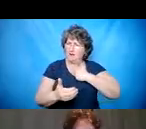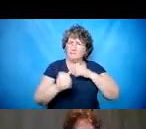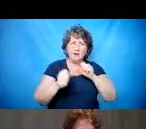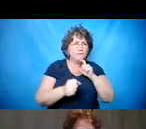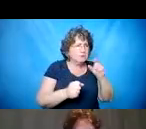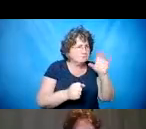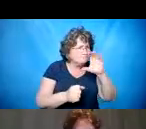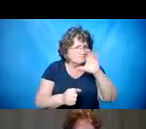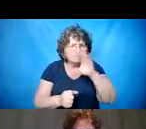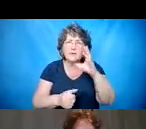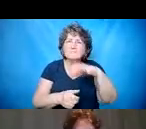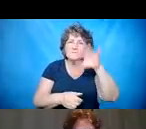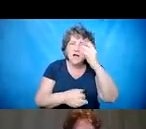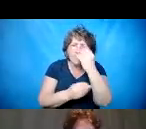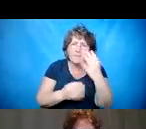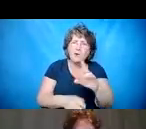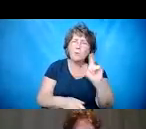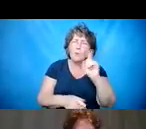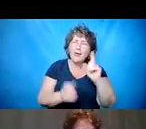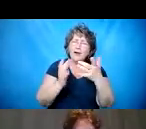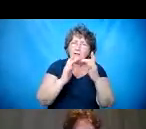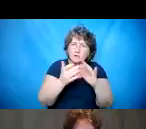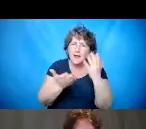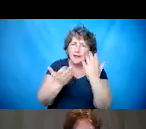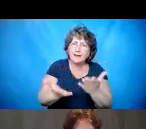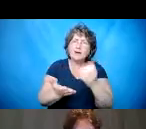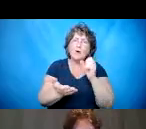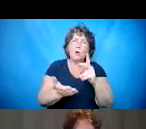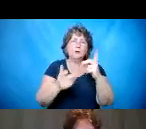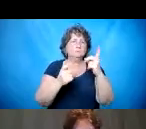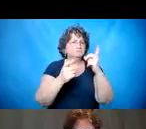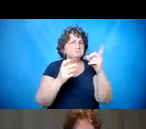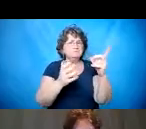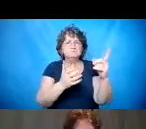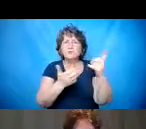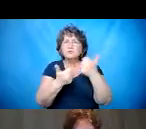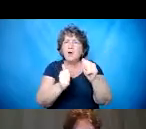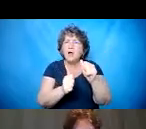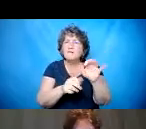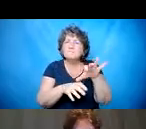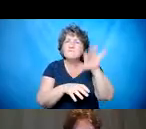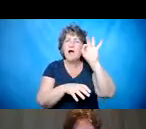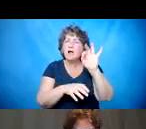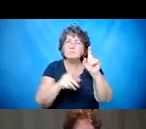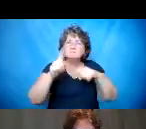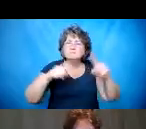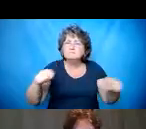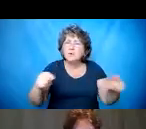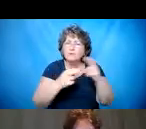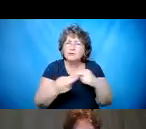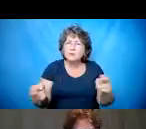on the internet, searching for all of the resources where they can give you information to be able to help our children.